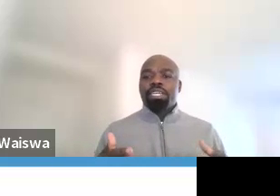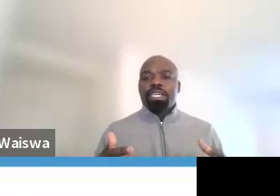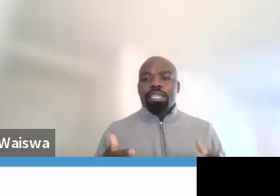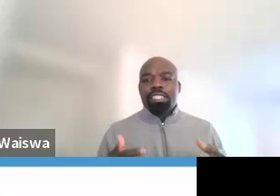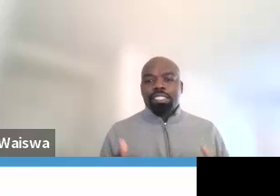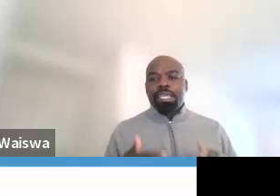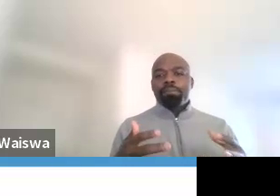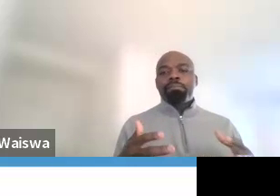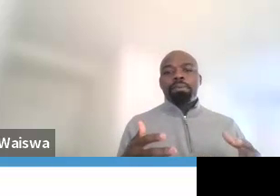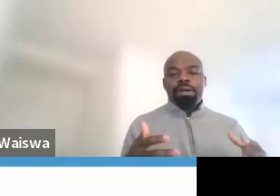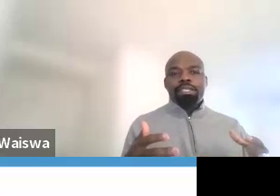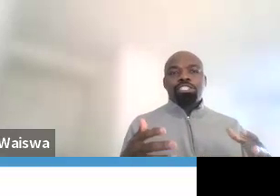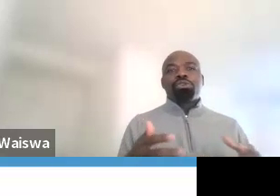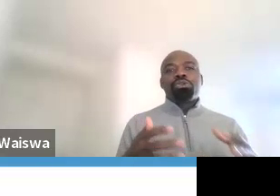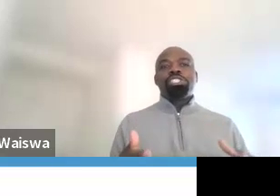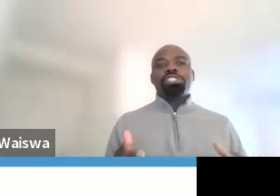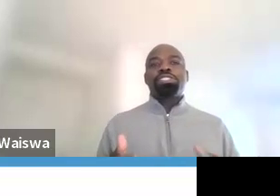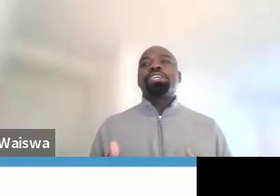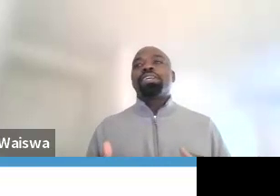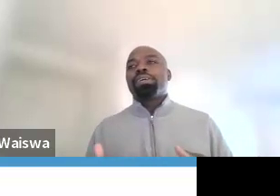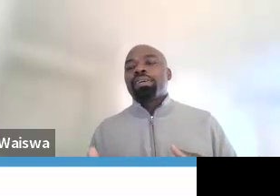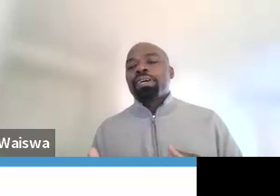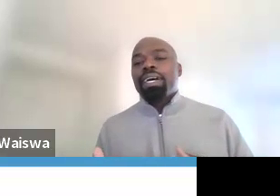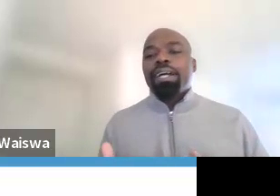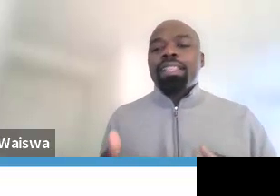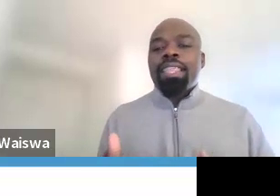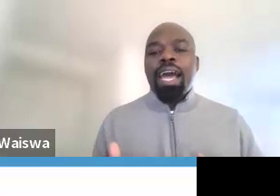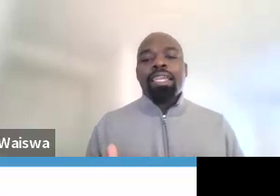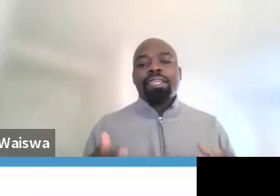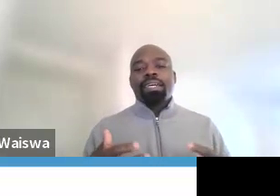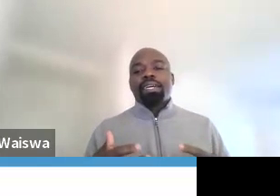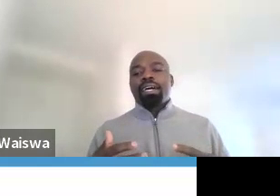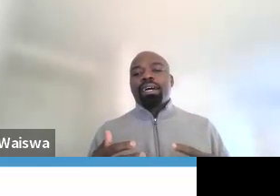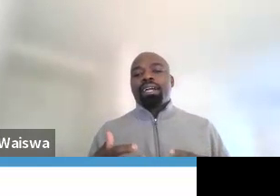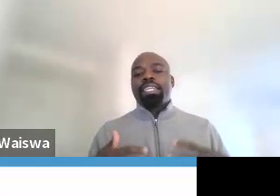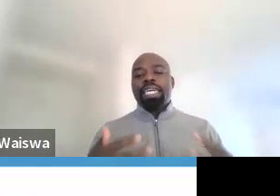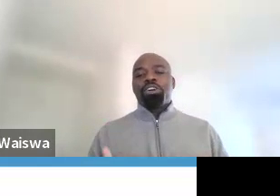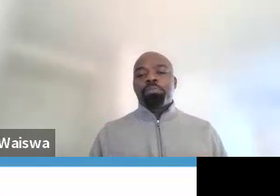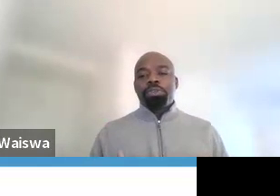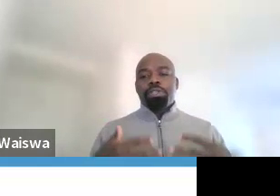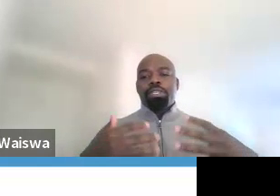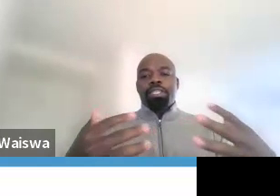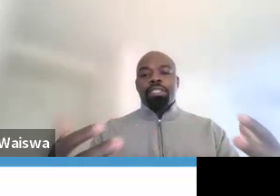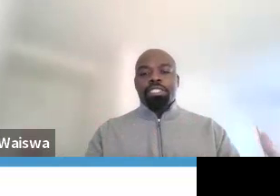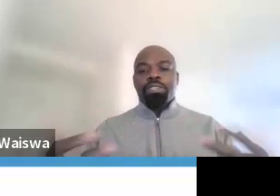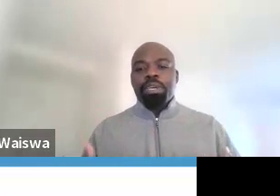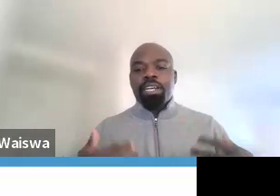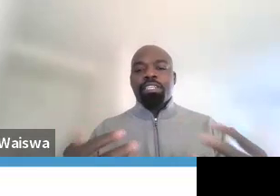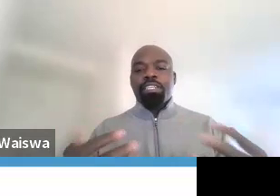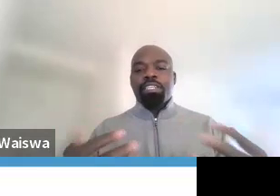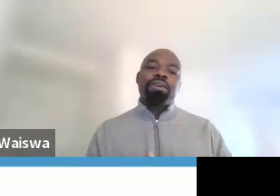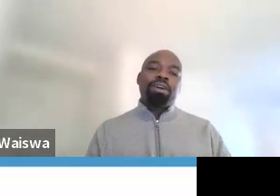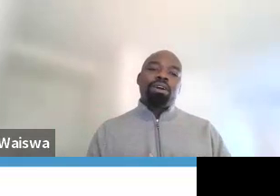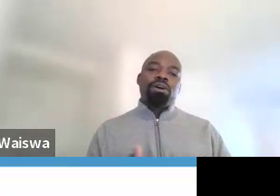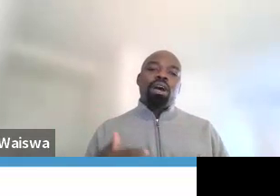propose some solutions that can help the decision maker,